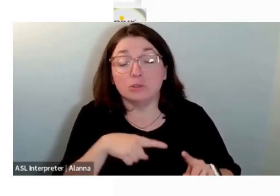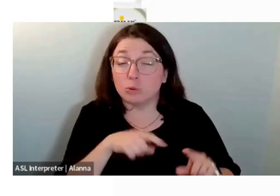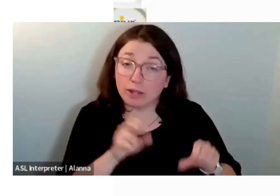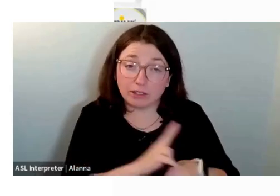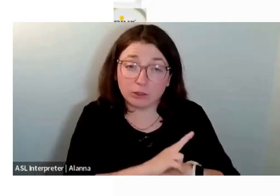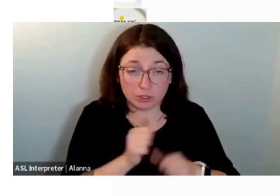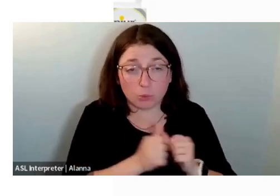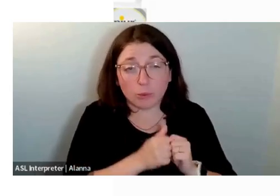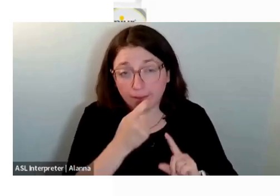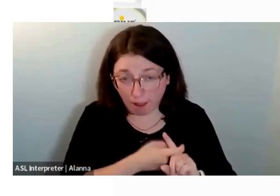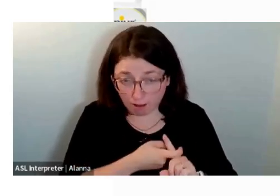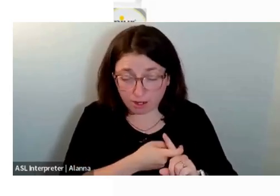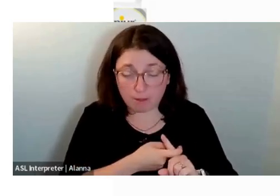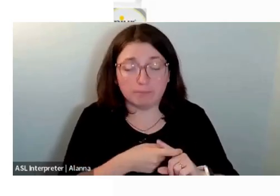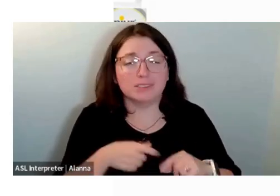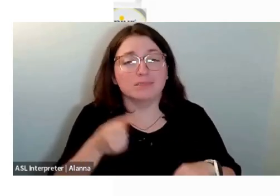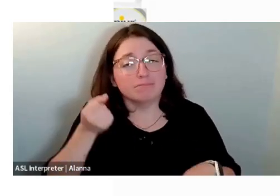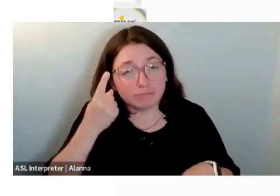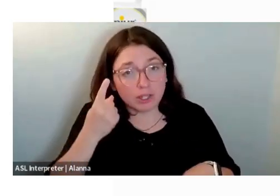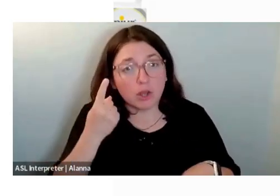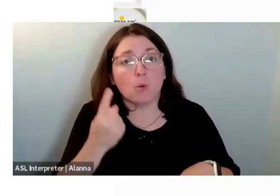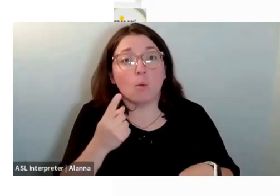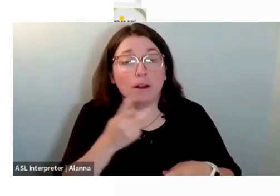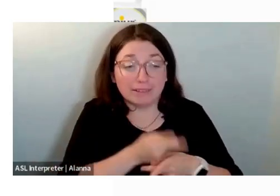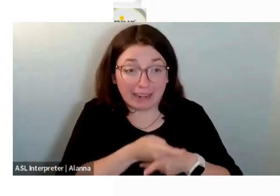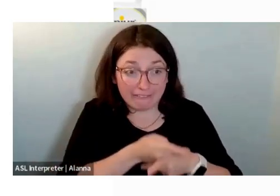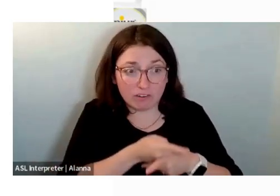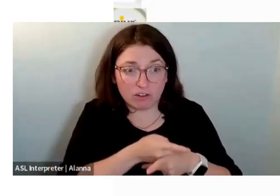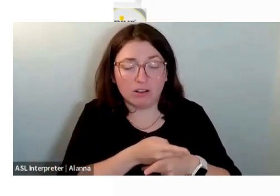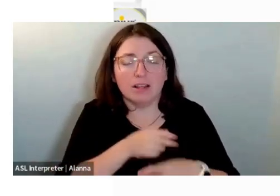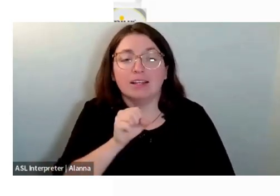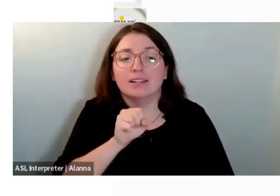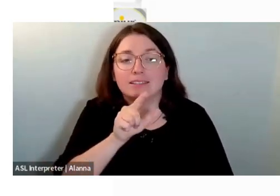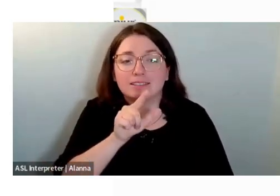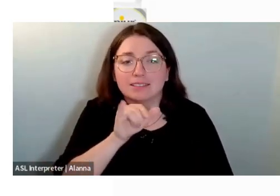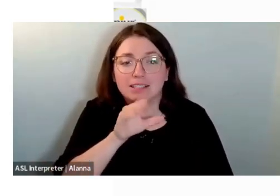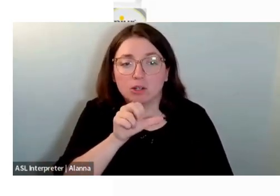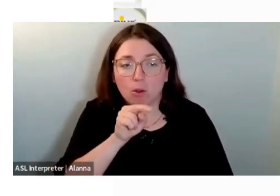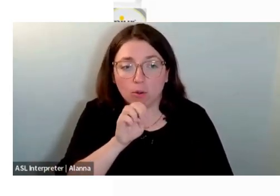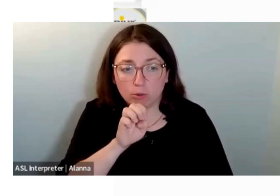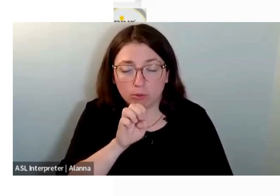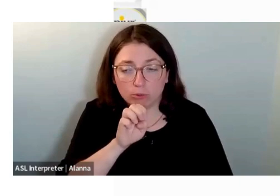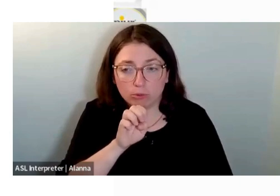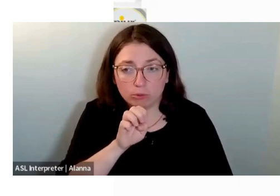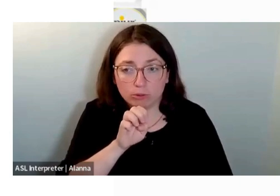we need to have caution with is silicone.